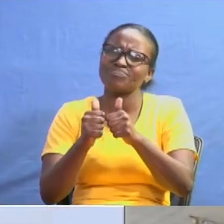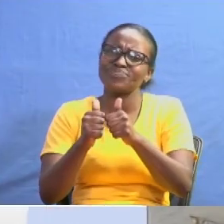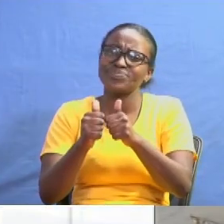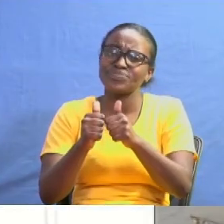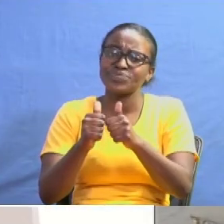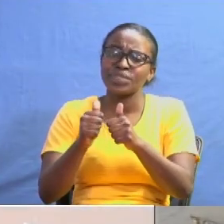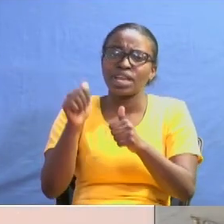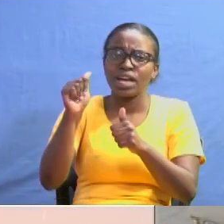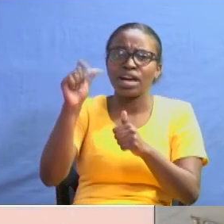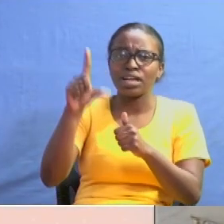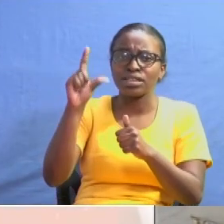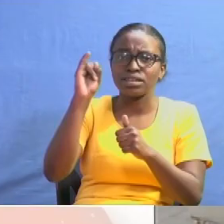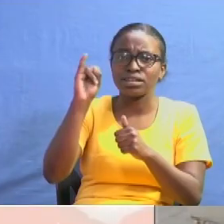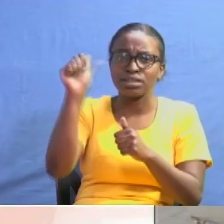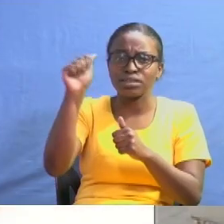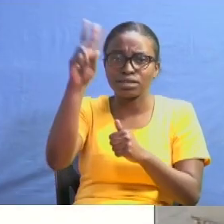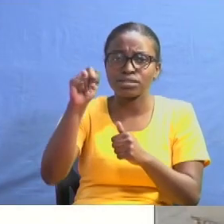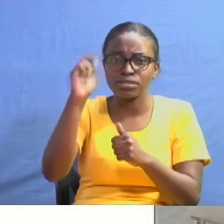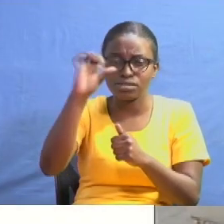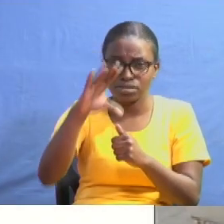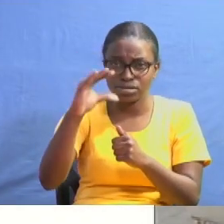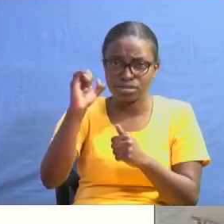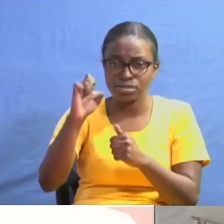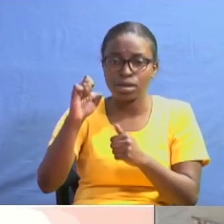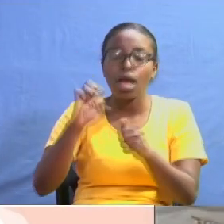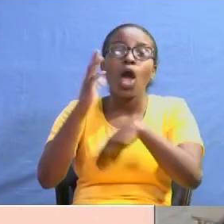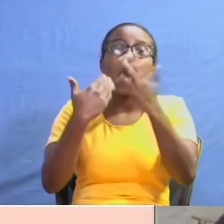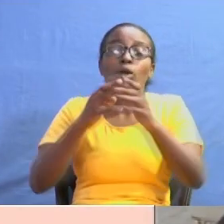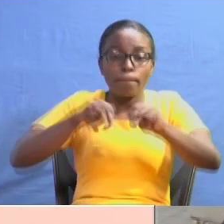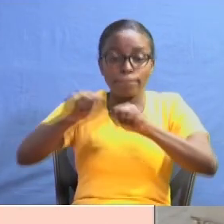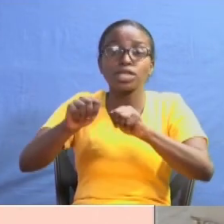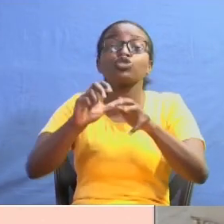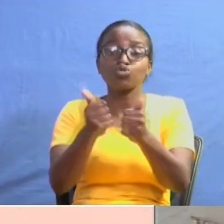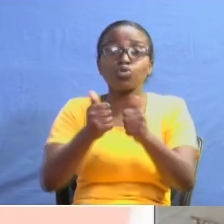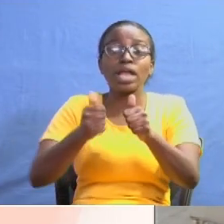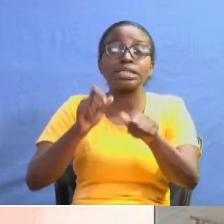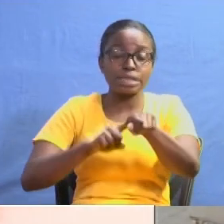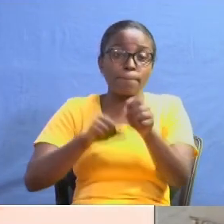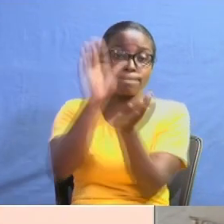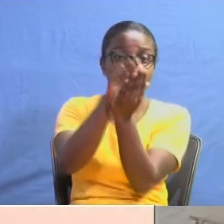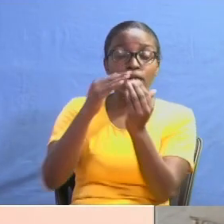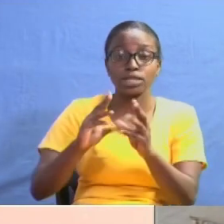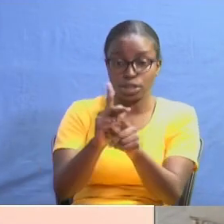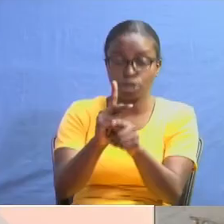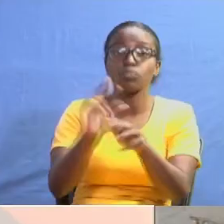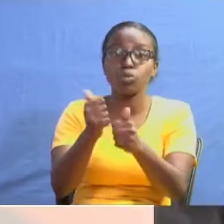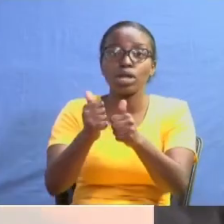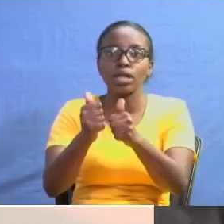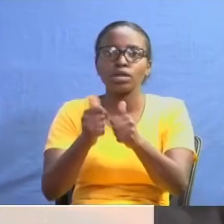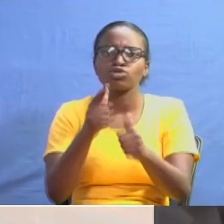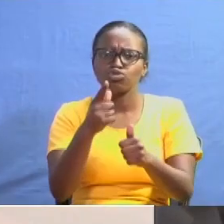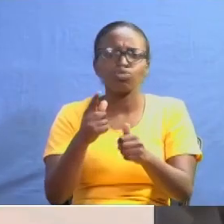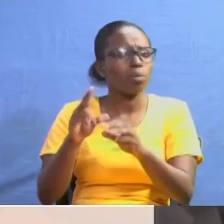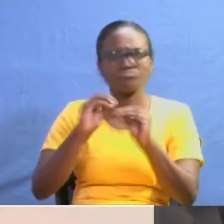Alliance High School, they think that you are maybe you are managing that and they will place you maybe in that band, not knowing how you survived in high